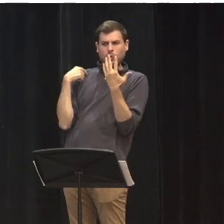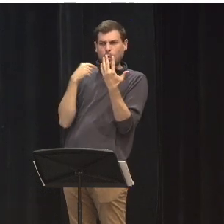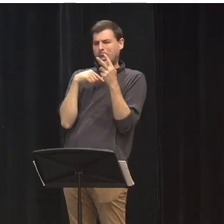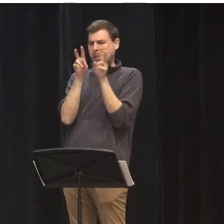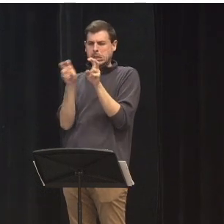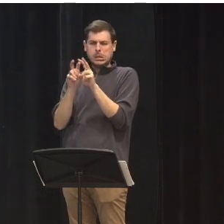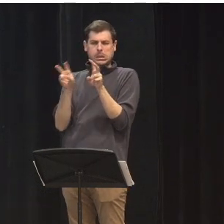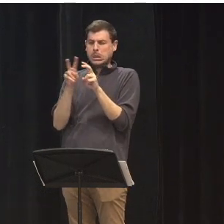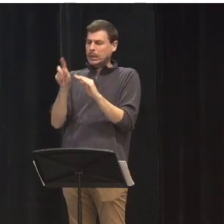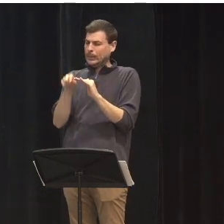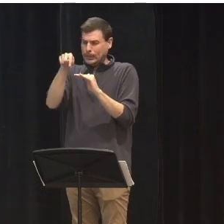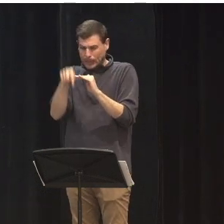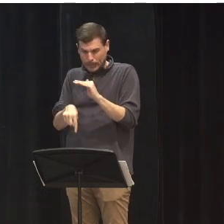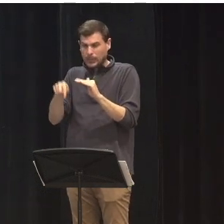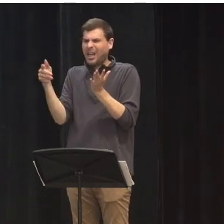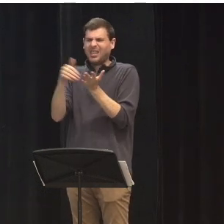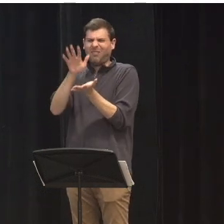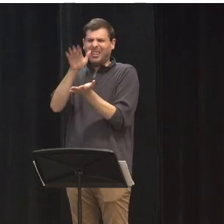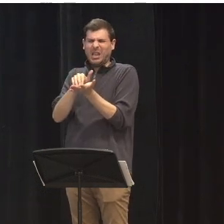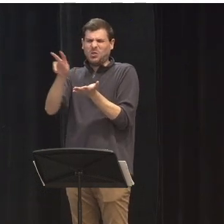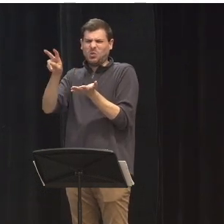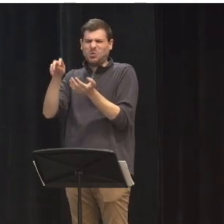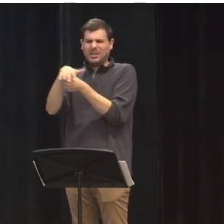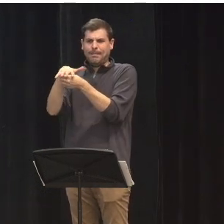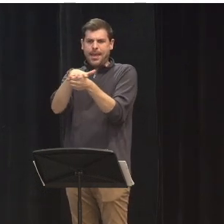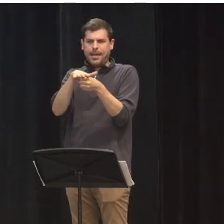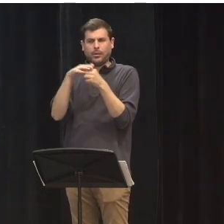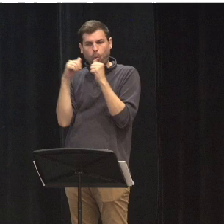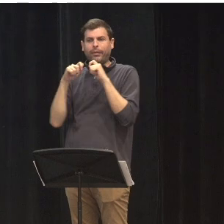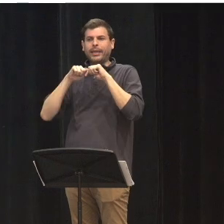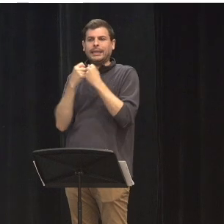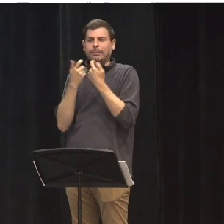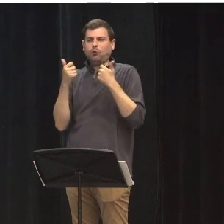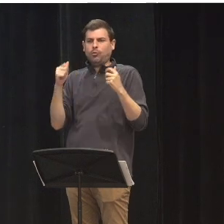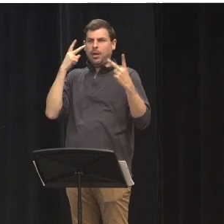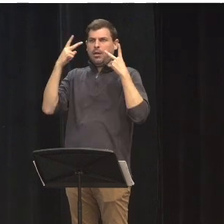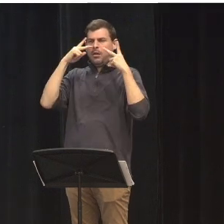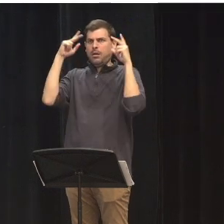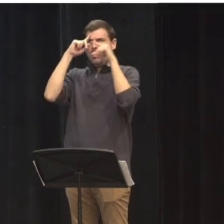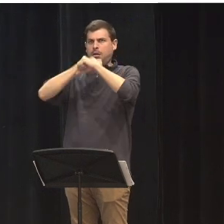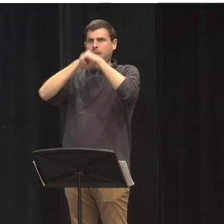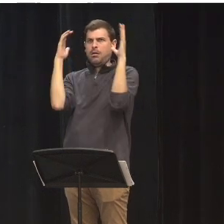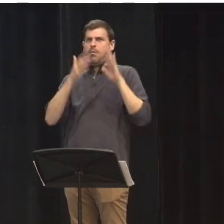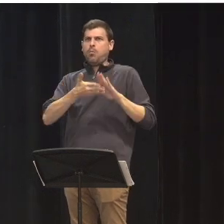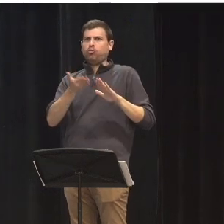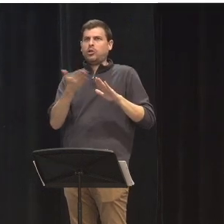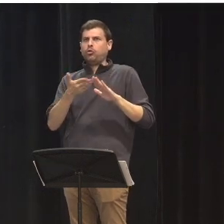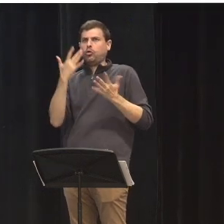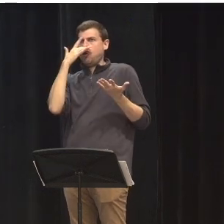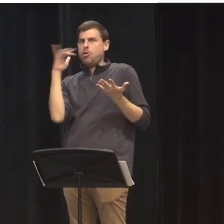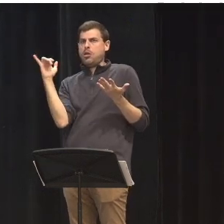thorough analysis and with the construction team in terms of understanding the operational characteristics of the equipment.